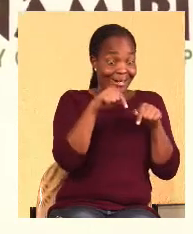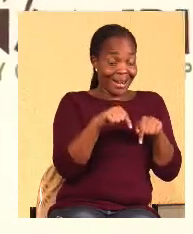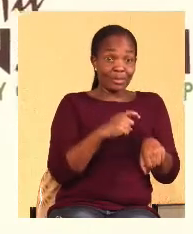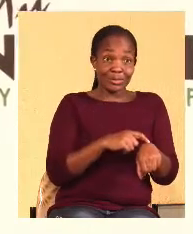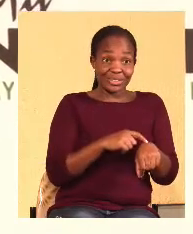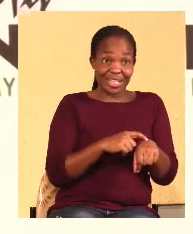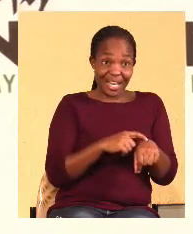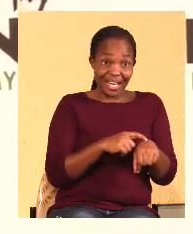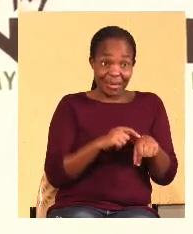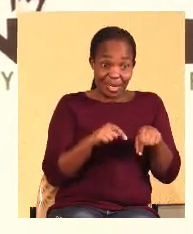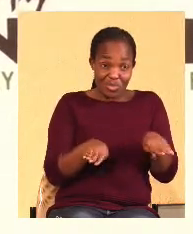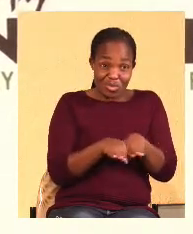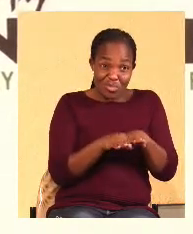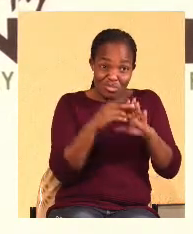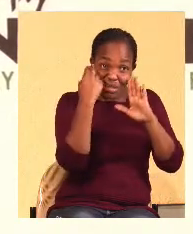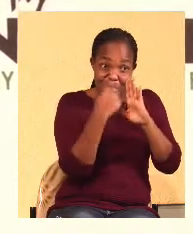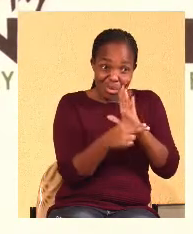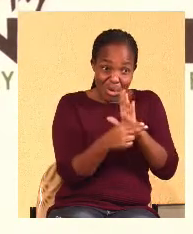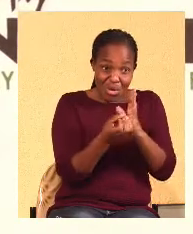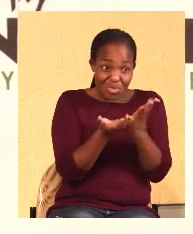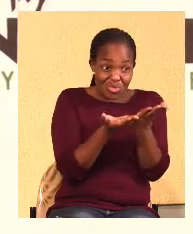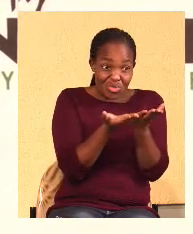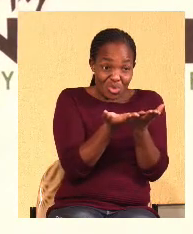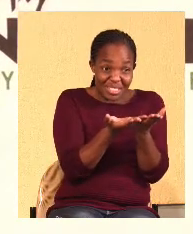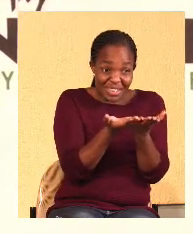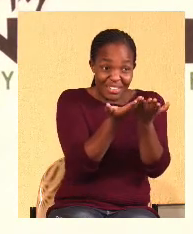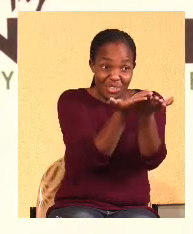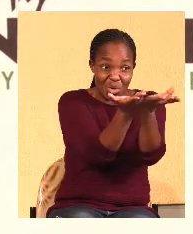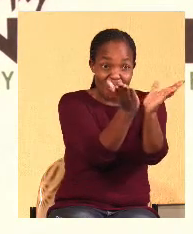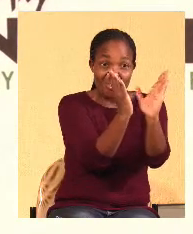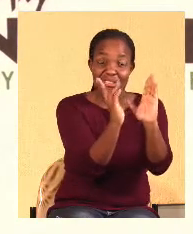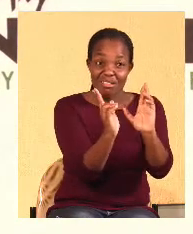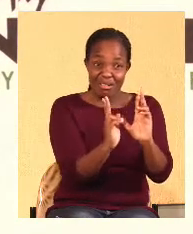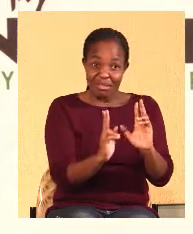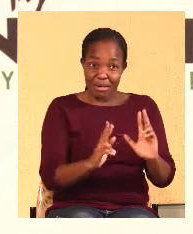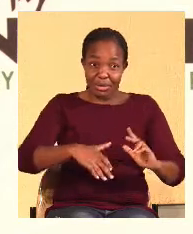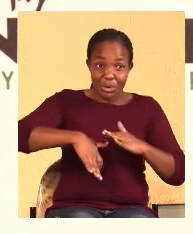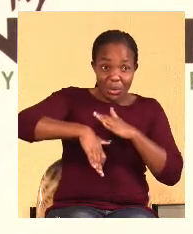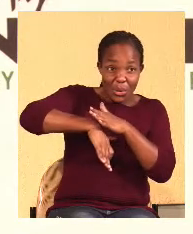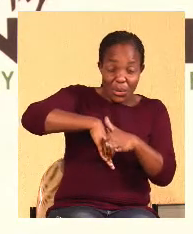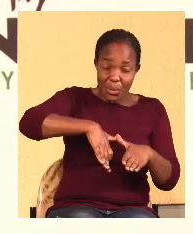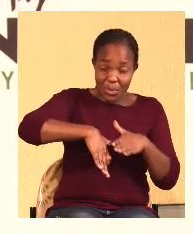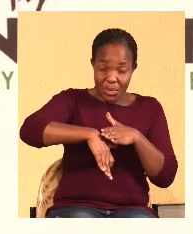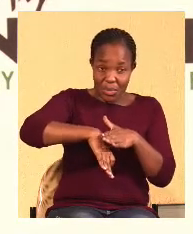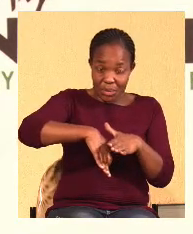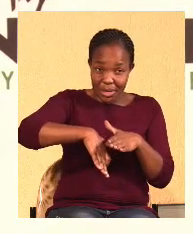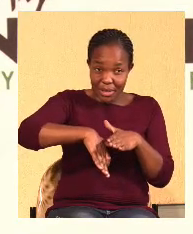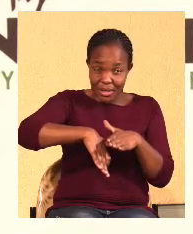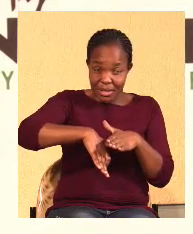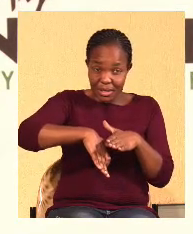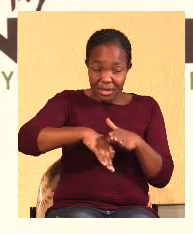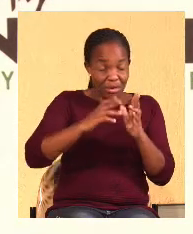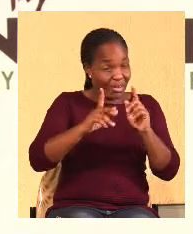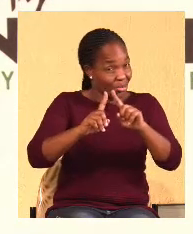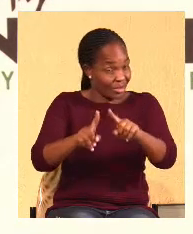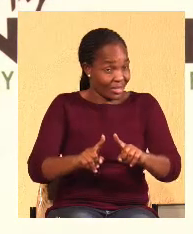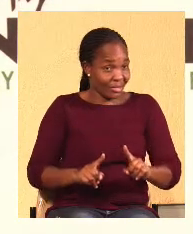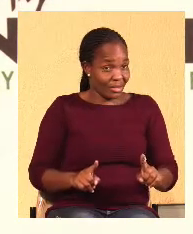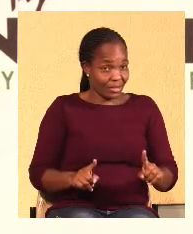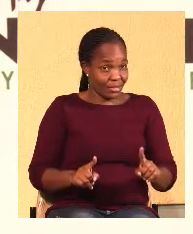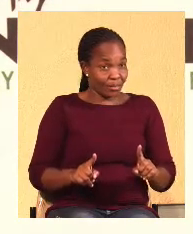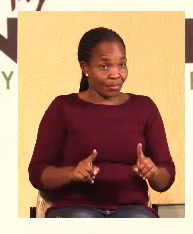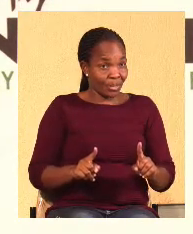of legislation is meant to be used by the whole nation and by ordinary people, we